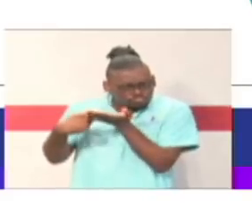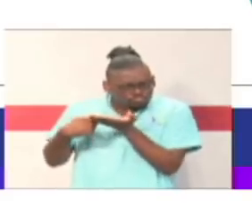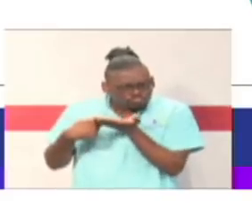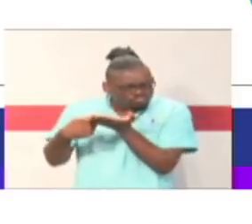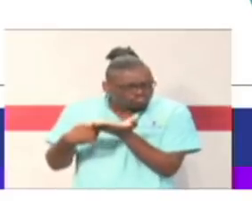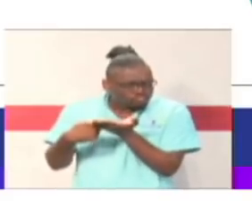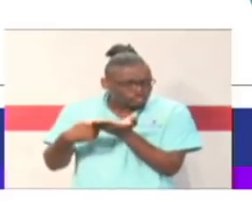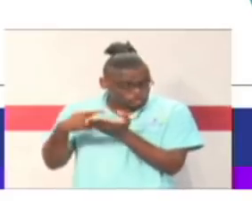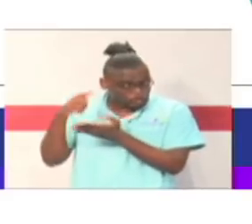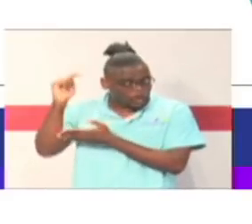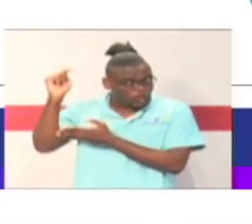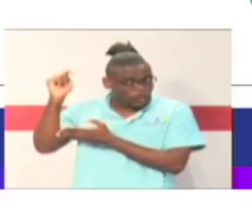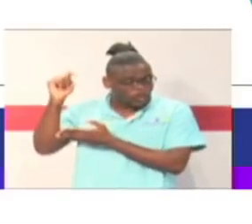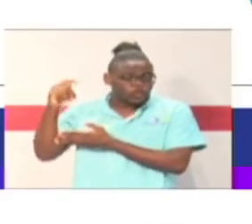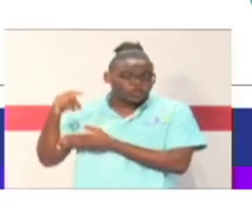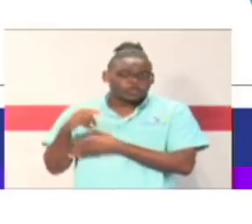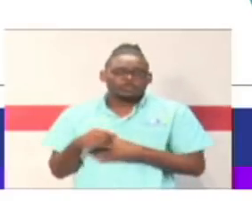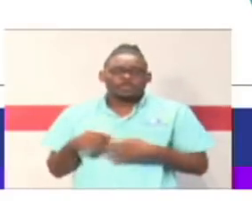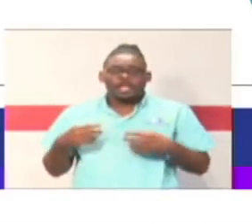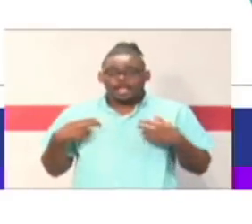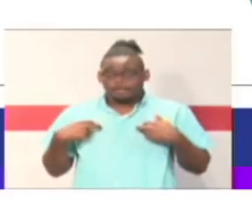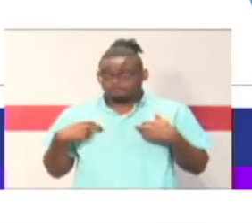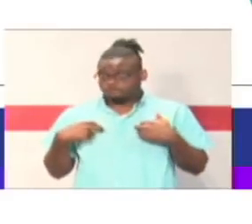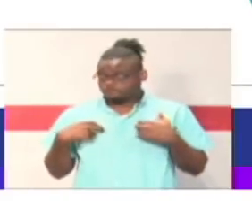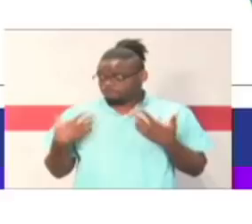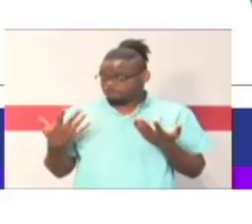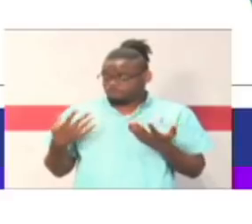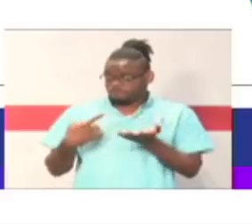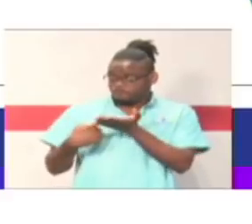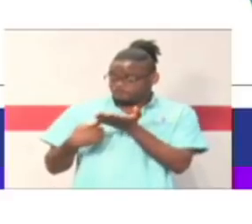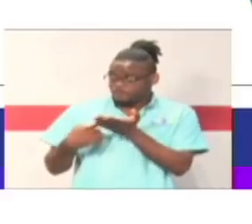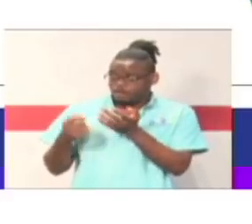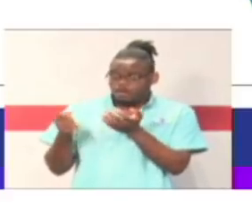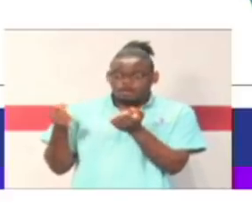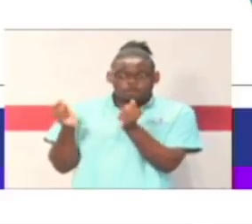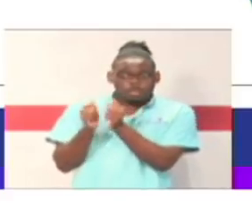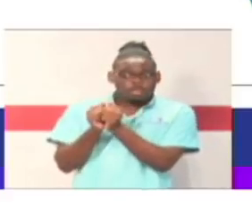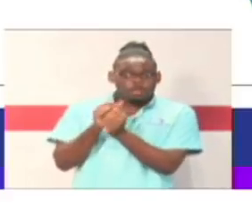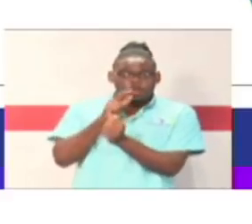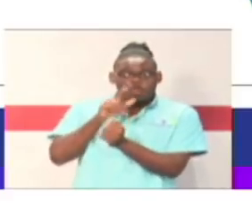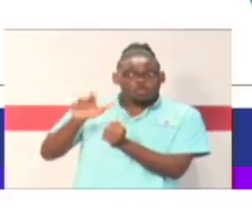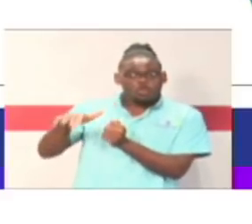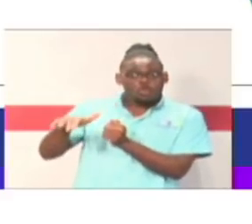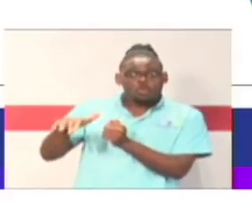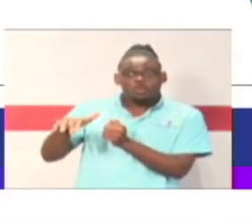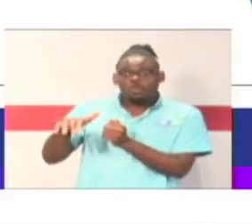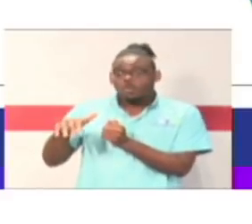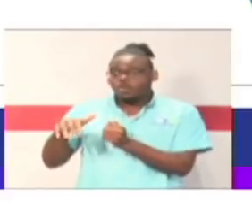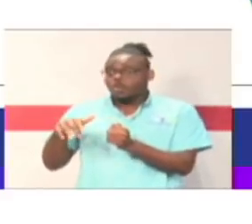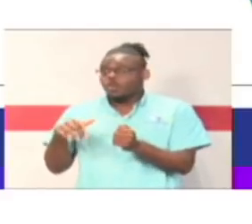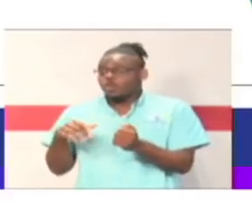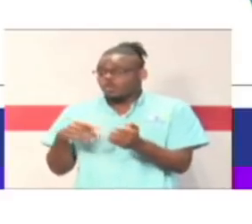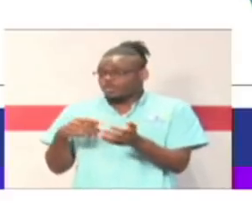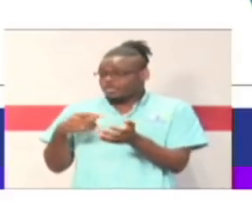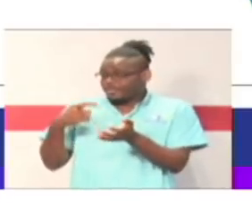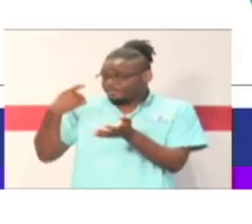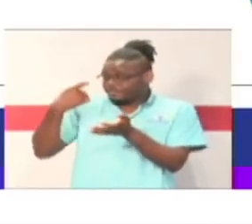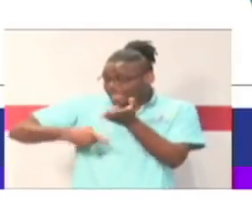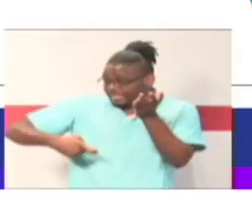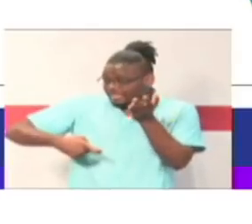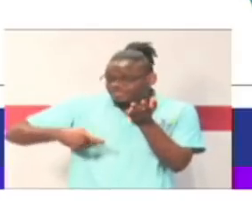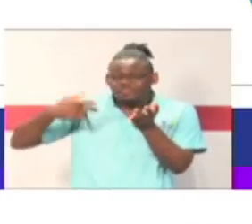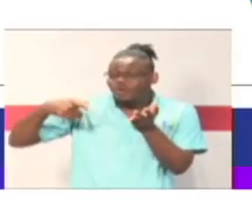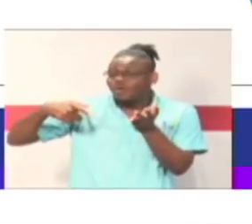there been any discussions on the imposing of a fine on persons who either fail to vaccinate